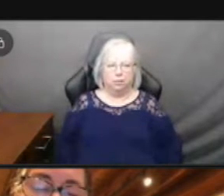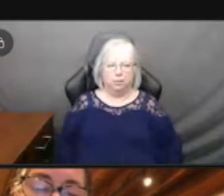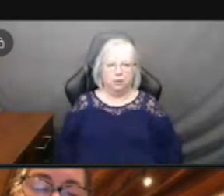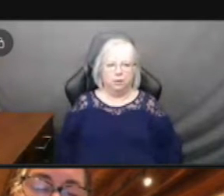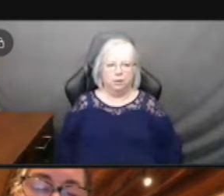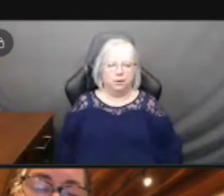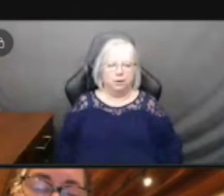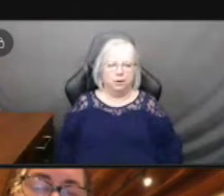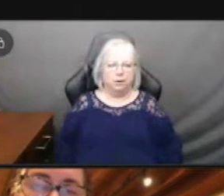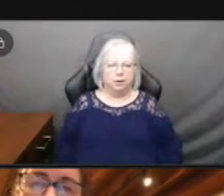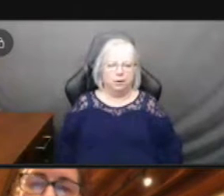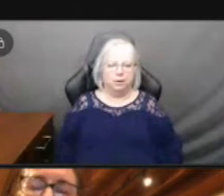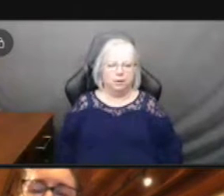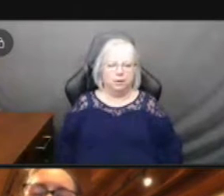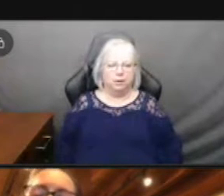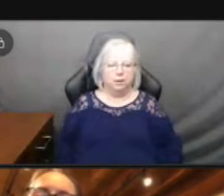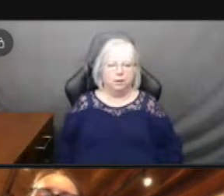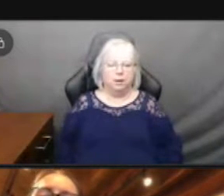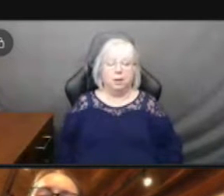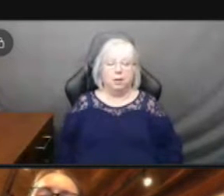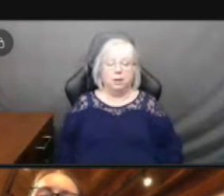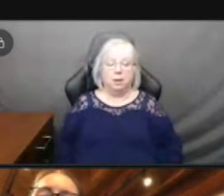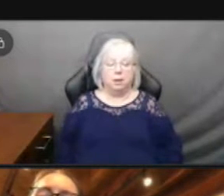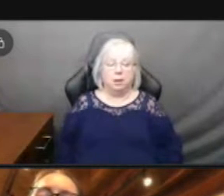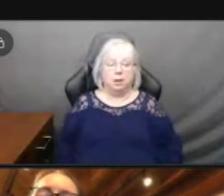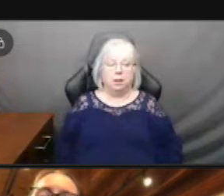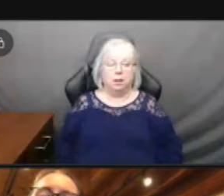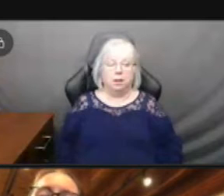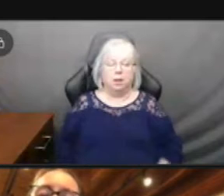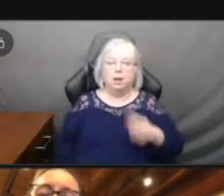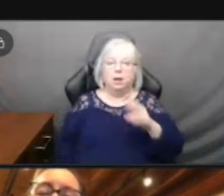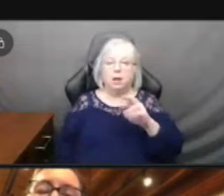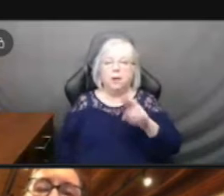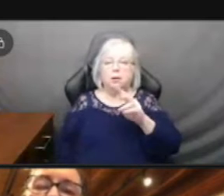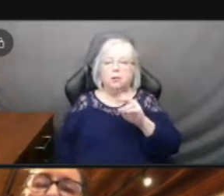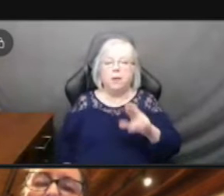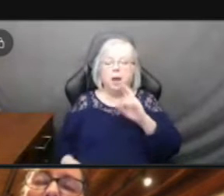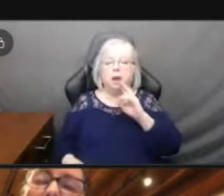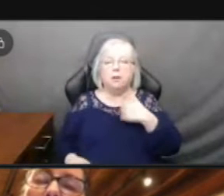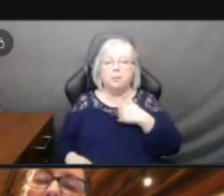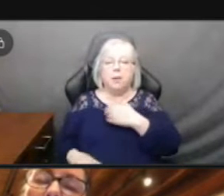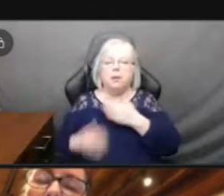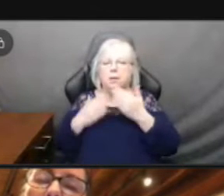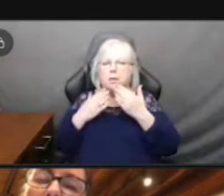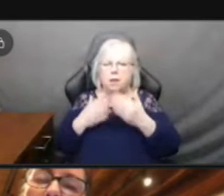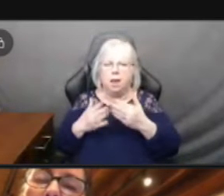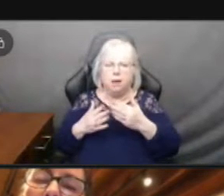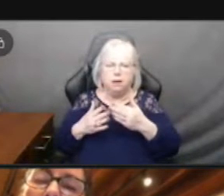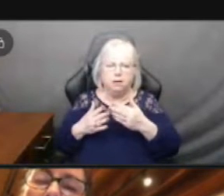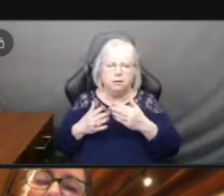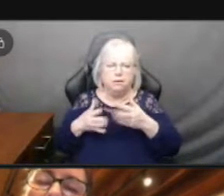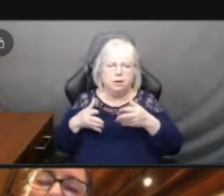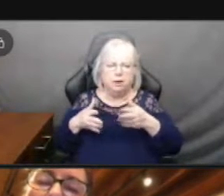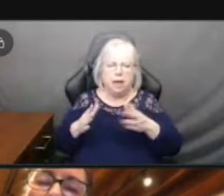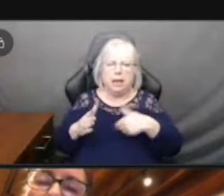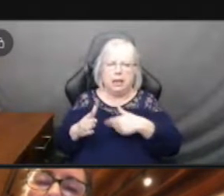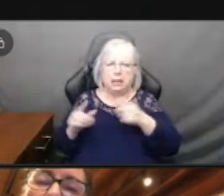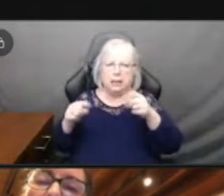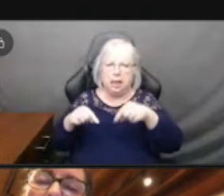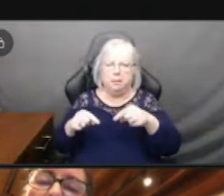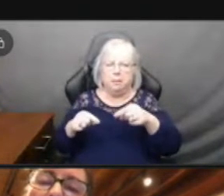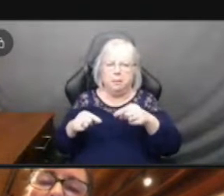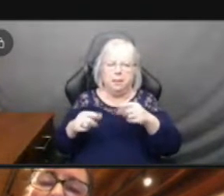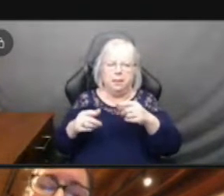Mayor, can y'all hear me? Mr. Mayor and members of the board, thank you all for letting me speak this evening with you all.